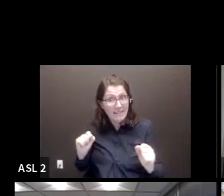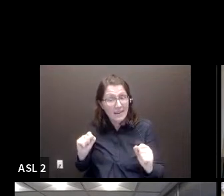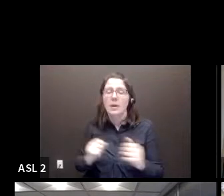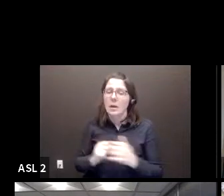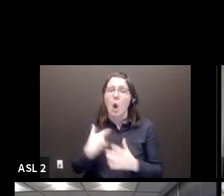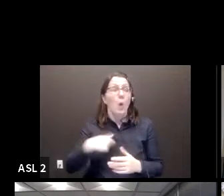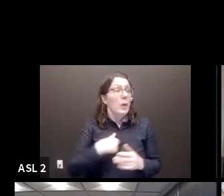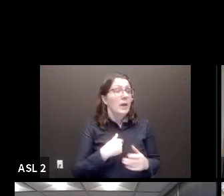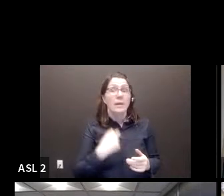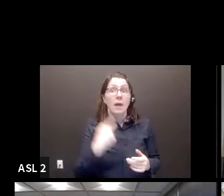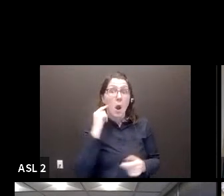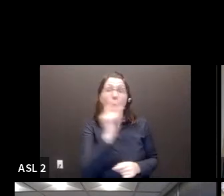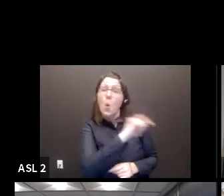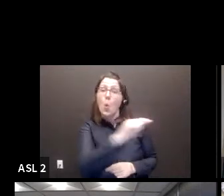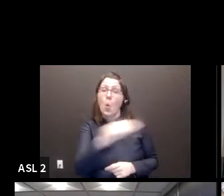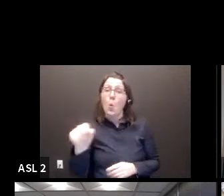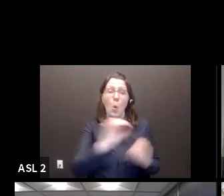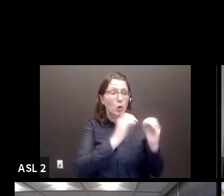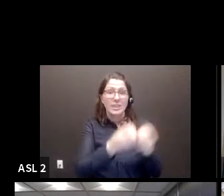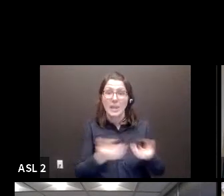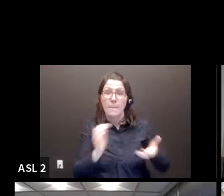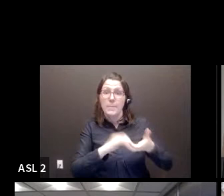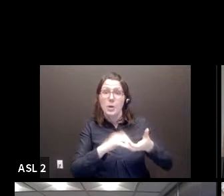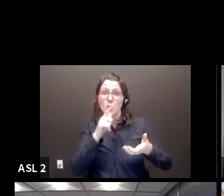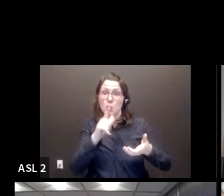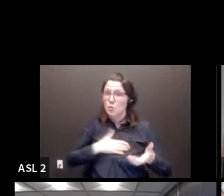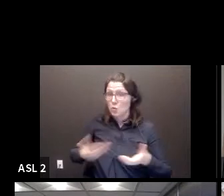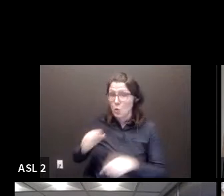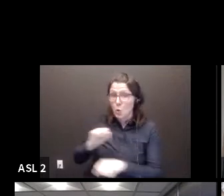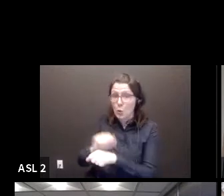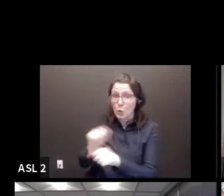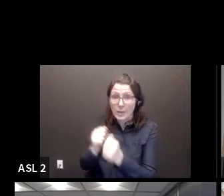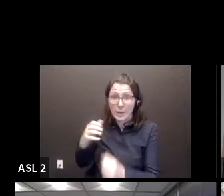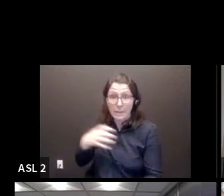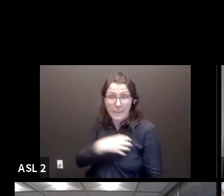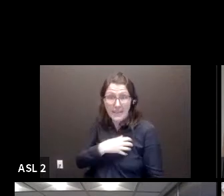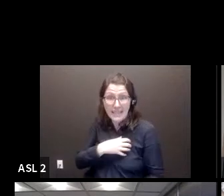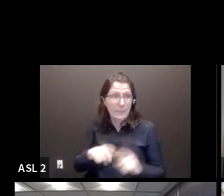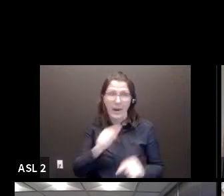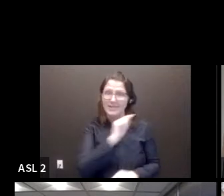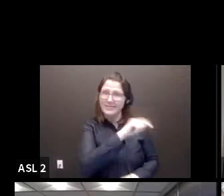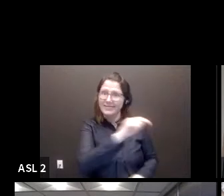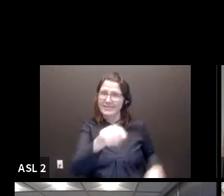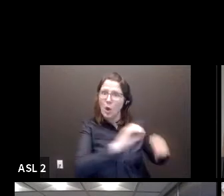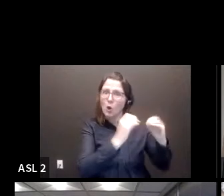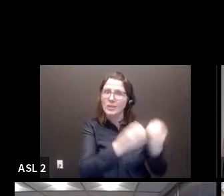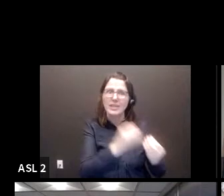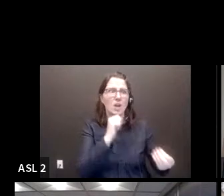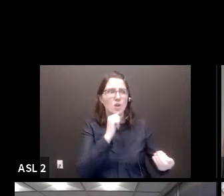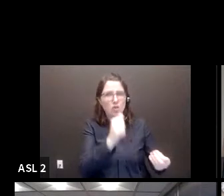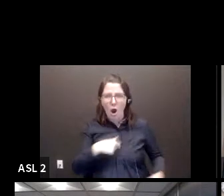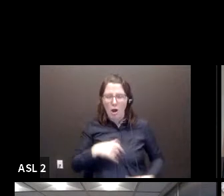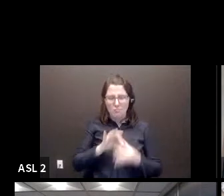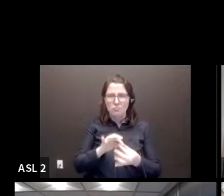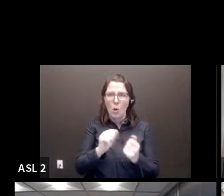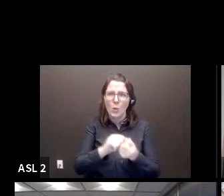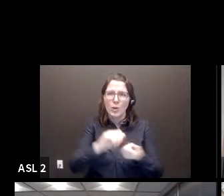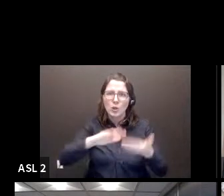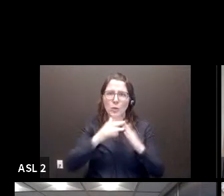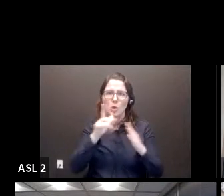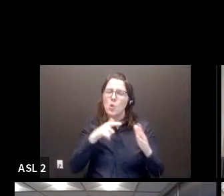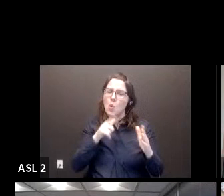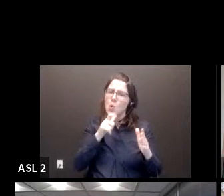police you know great but it's also the same partners that have no understanding or connections to the community's most impacted so whatever strategy is